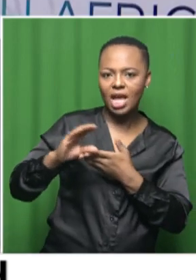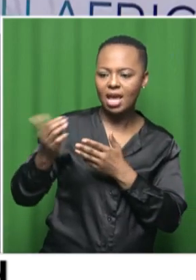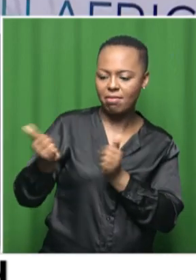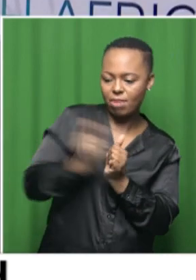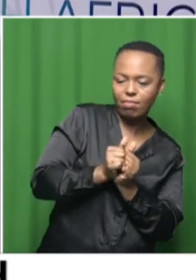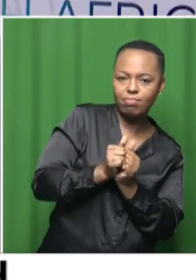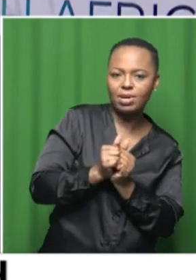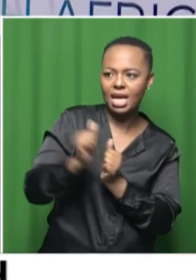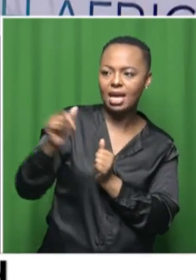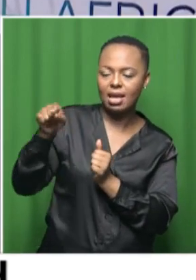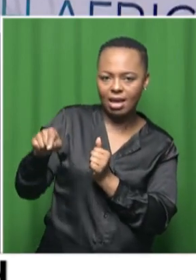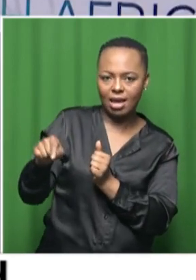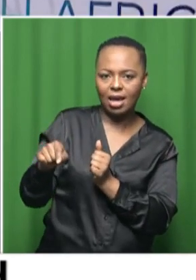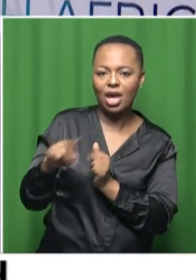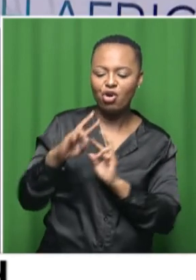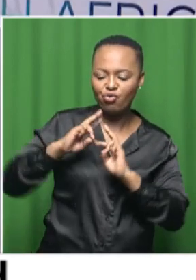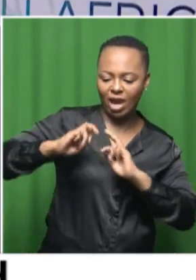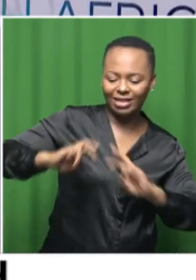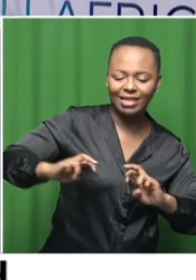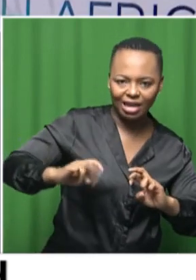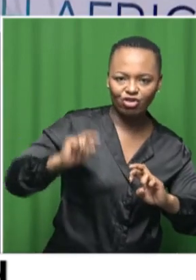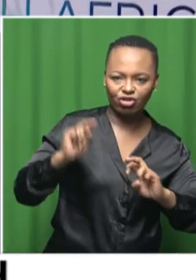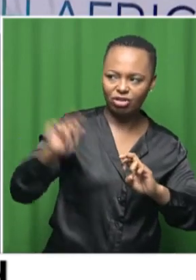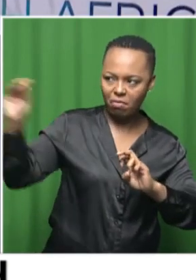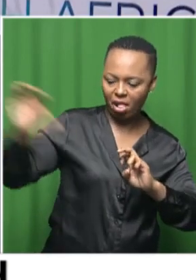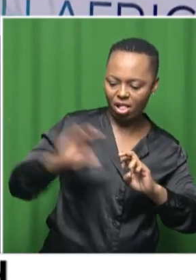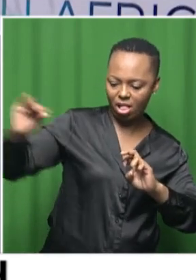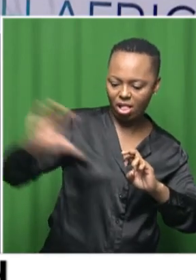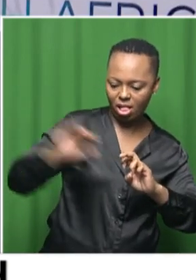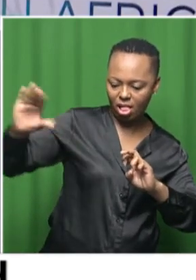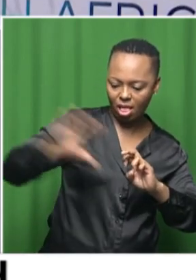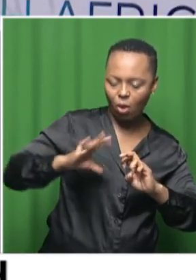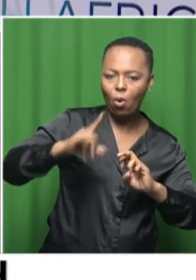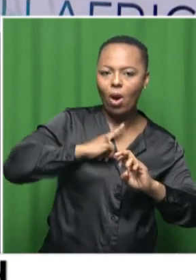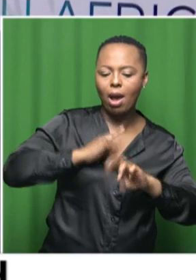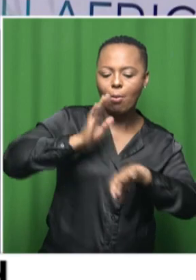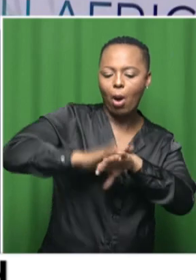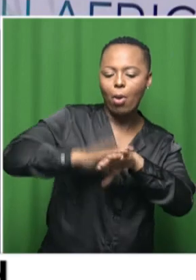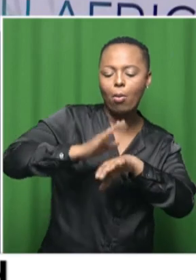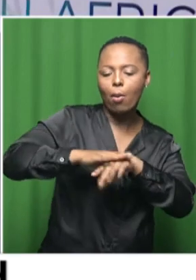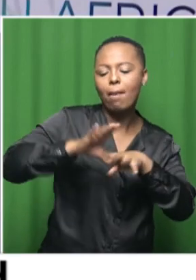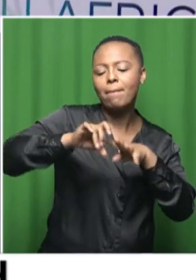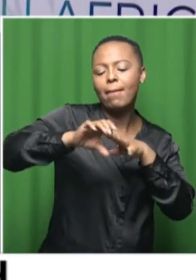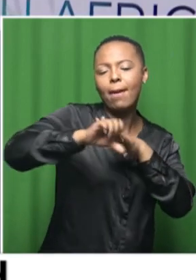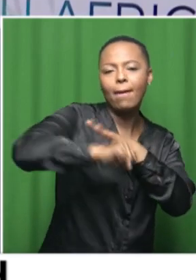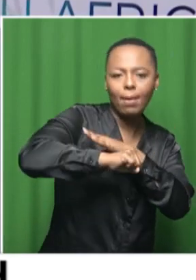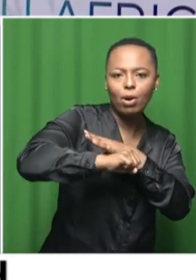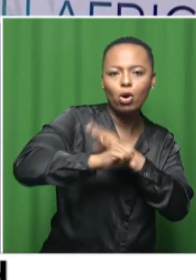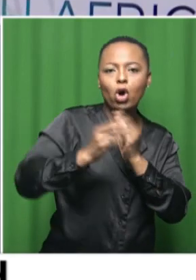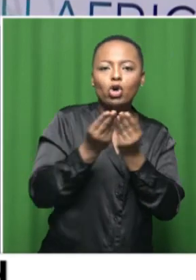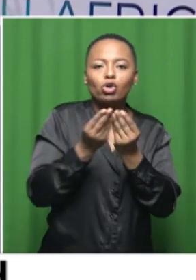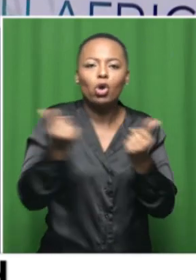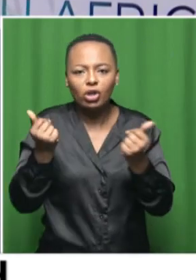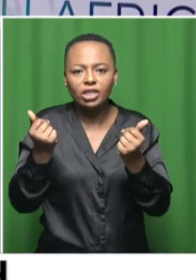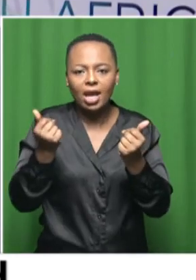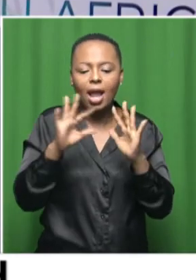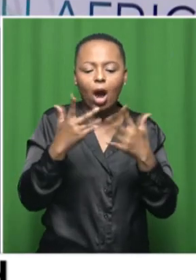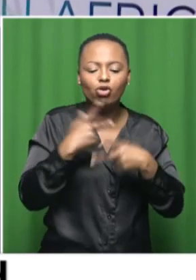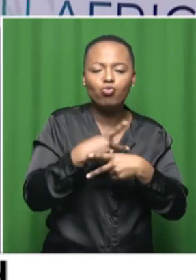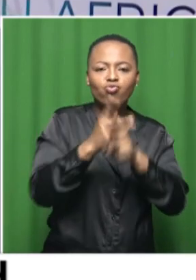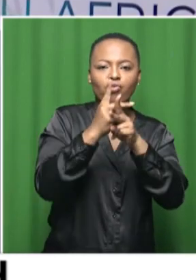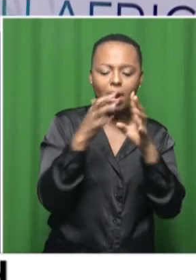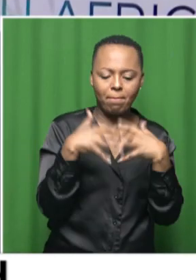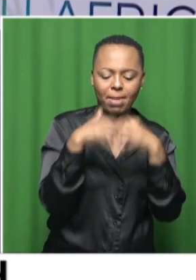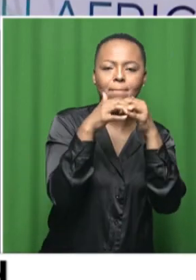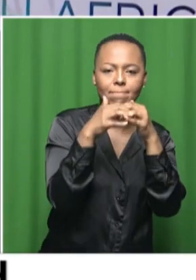the research that is associated with us finding some better solution, cost-efficient solutions of producing